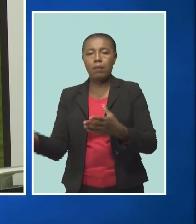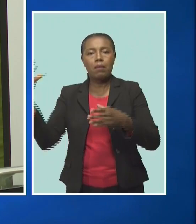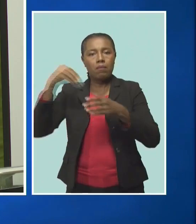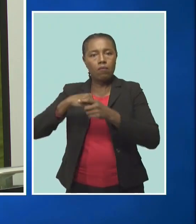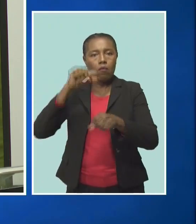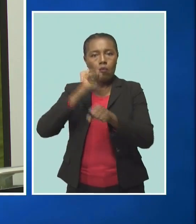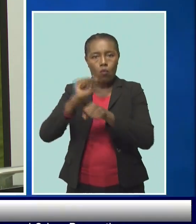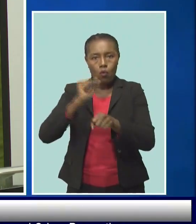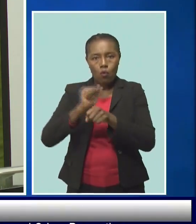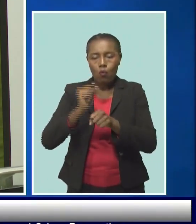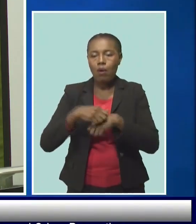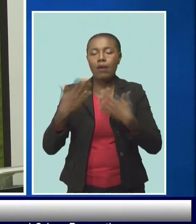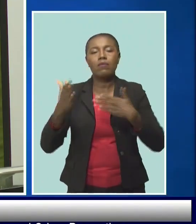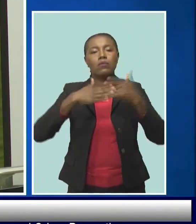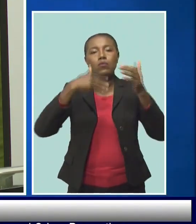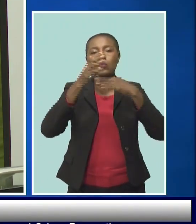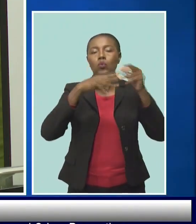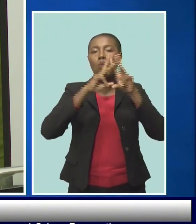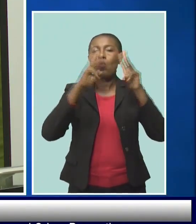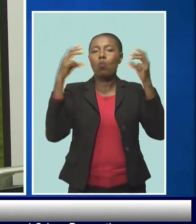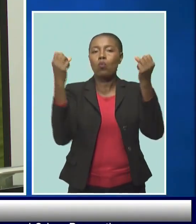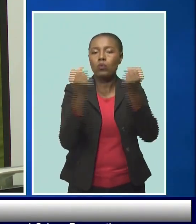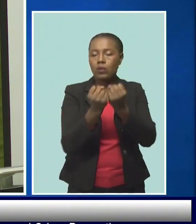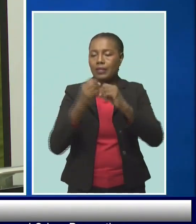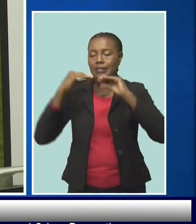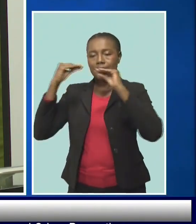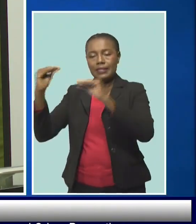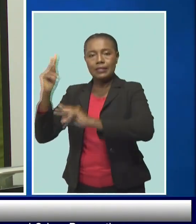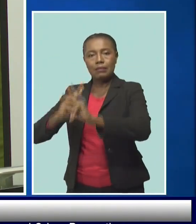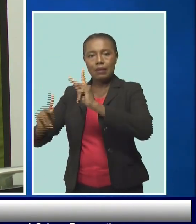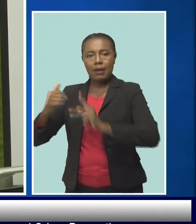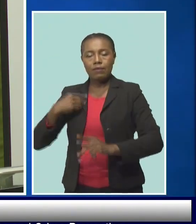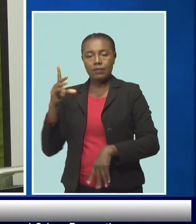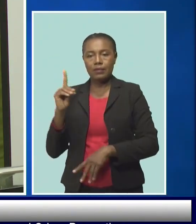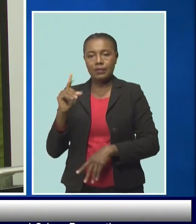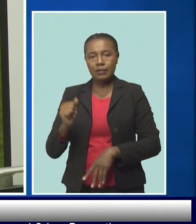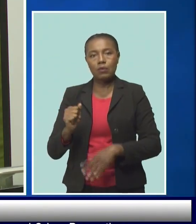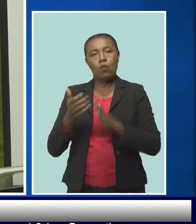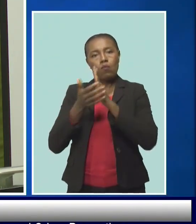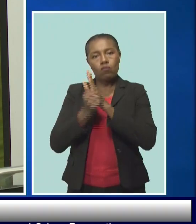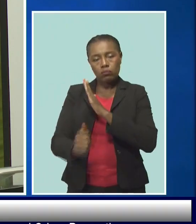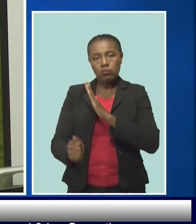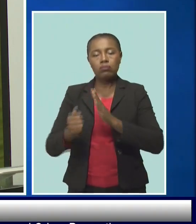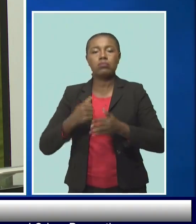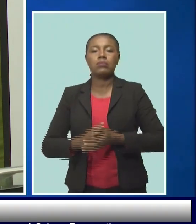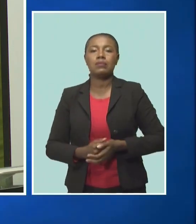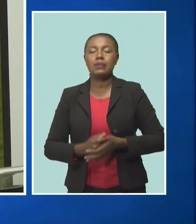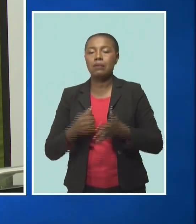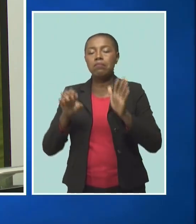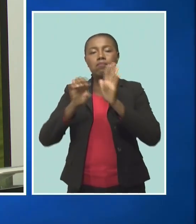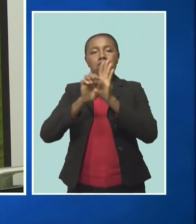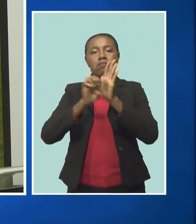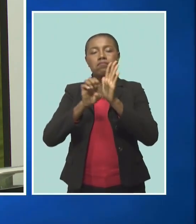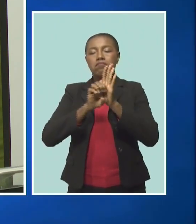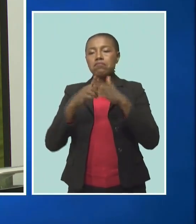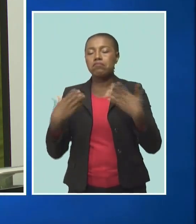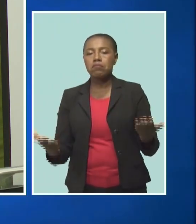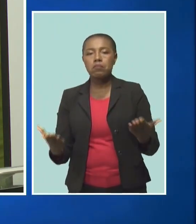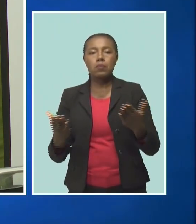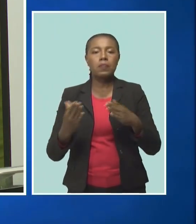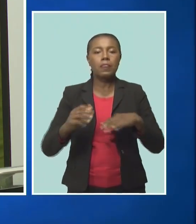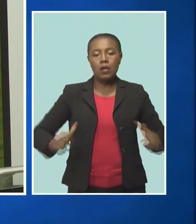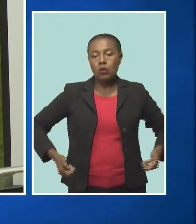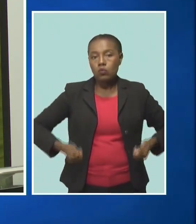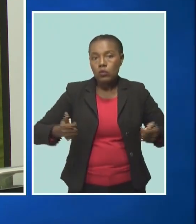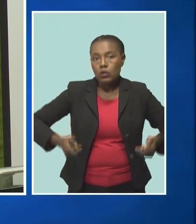the construction of a sheltered workshop to teach persons with disabilities in vocational skills. For example, small engine repairs and